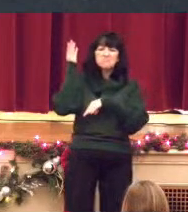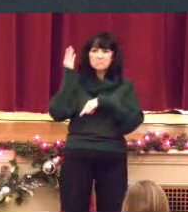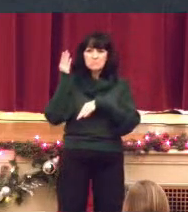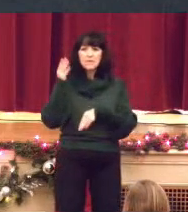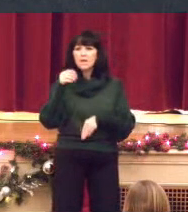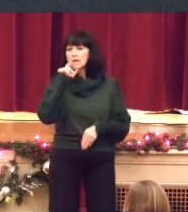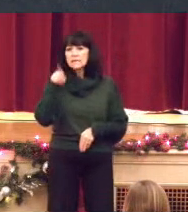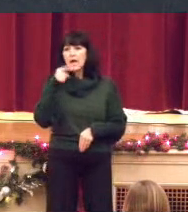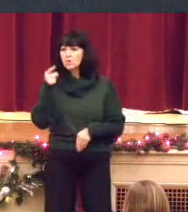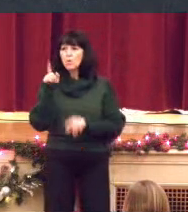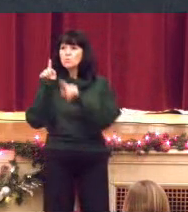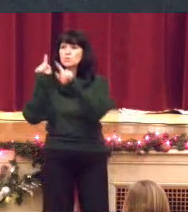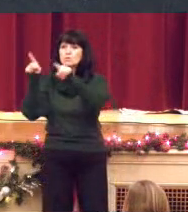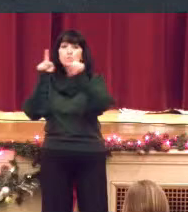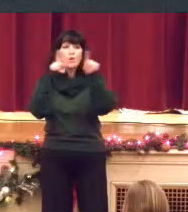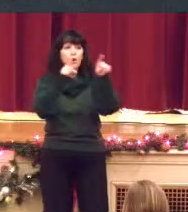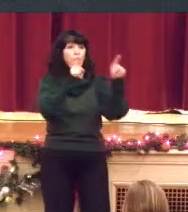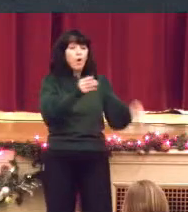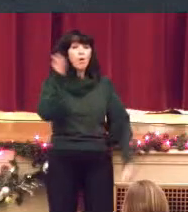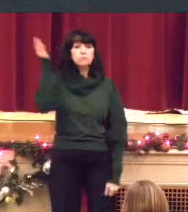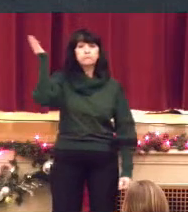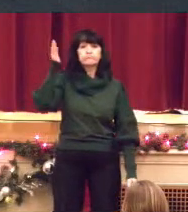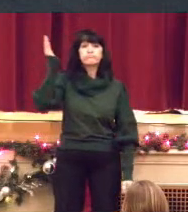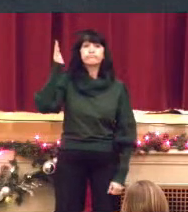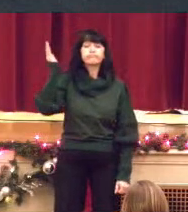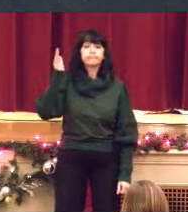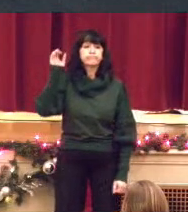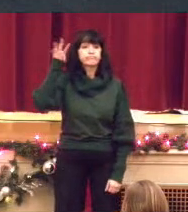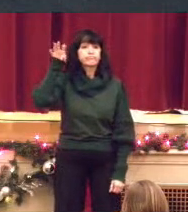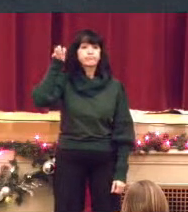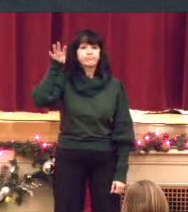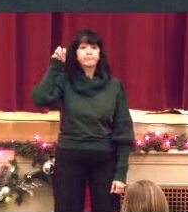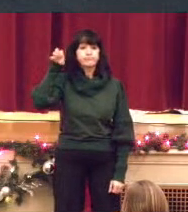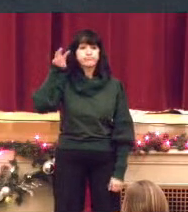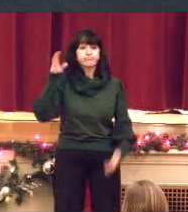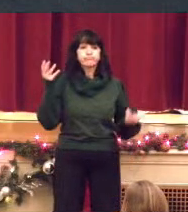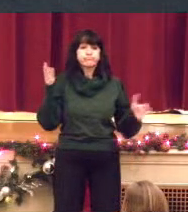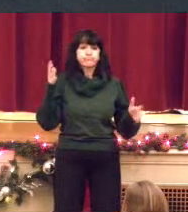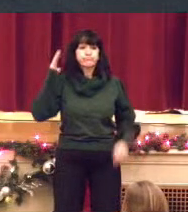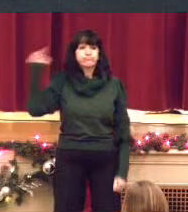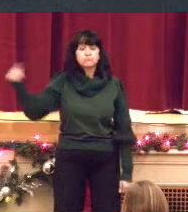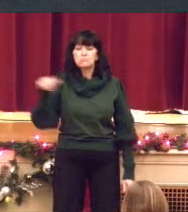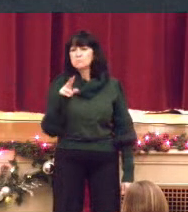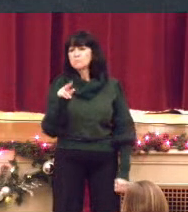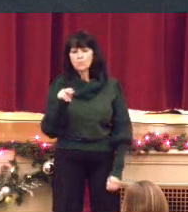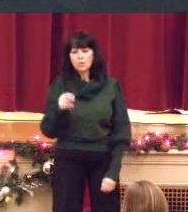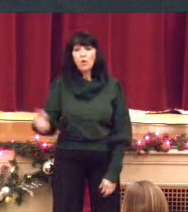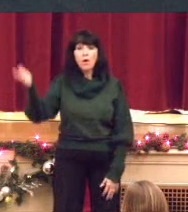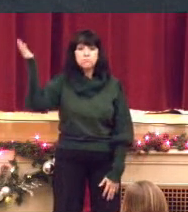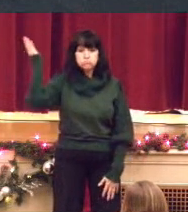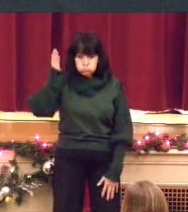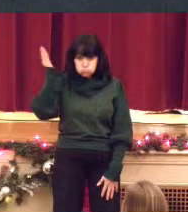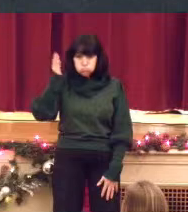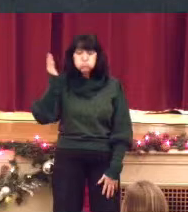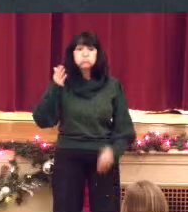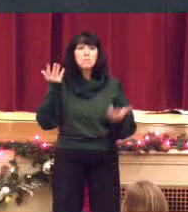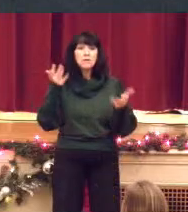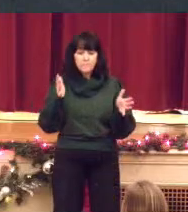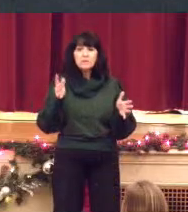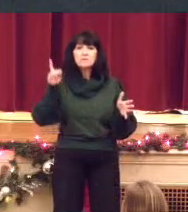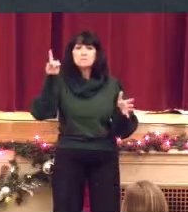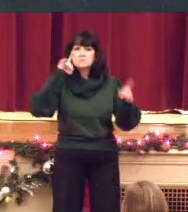out and gathering feedback so that we can hear from the folks that, again, have boots on the ground.